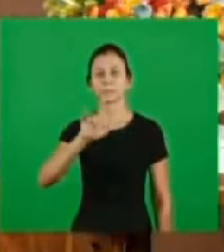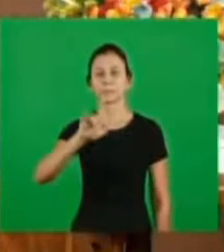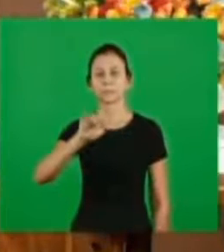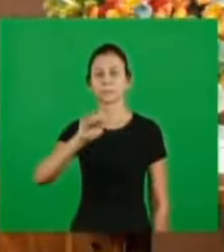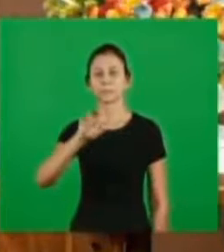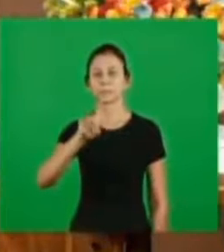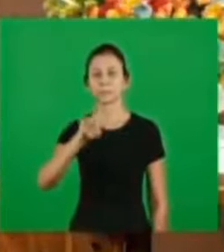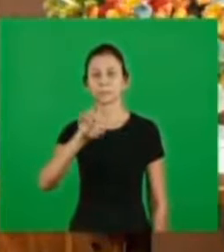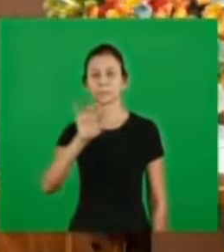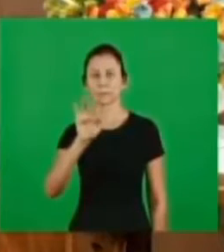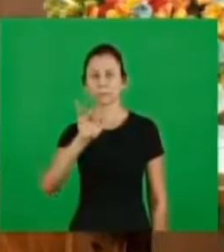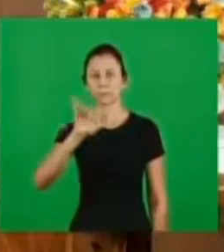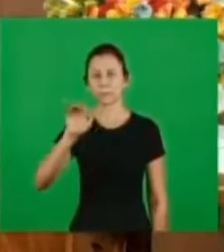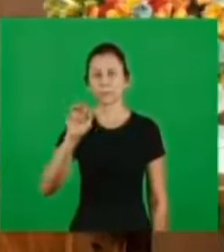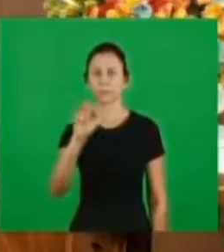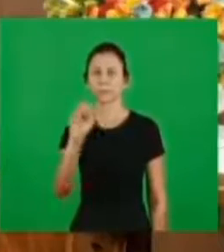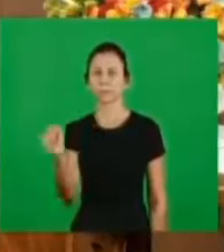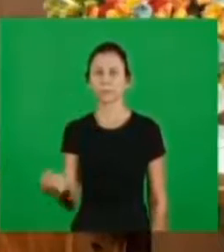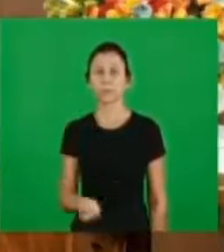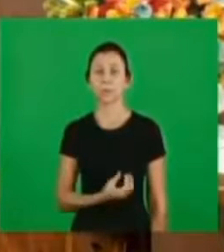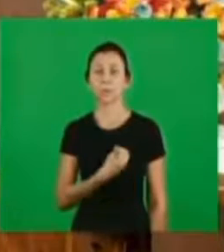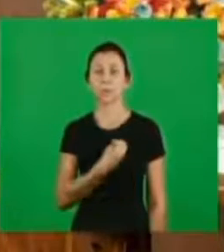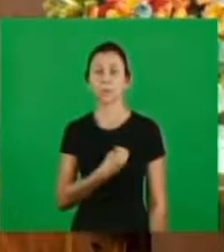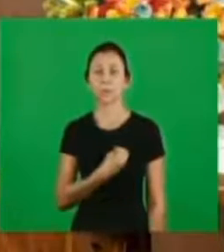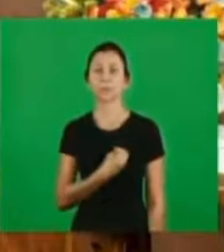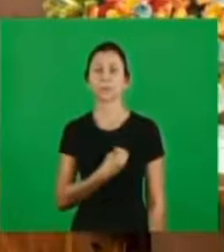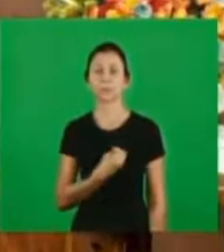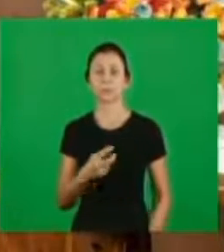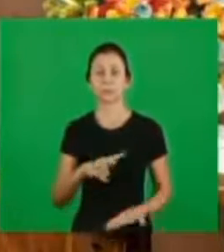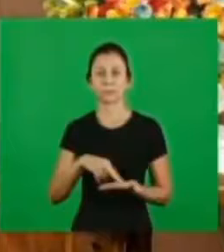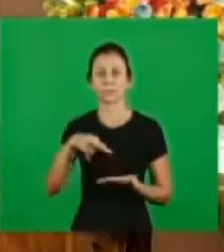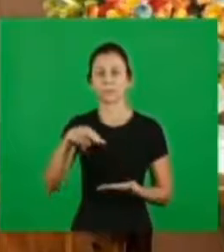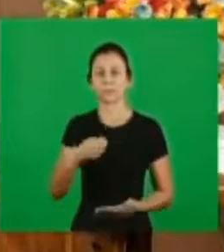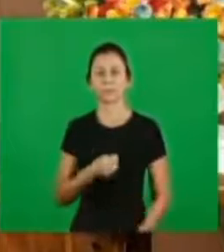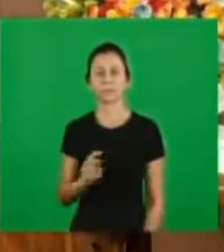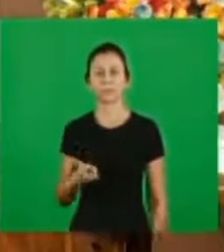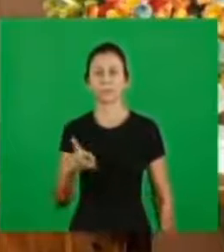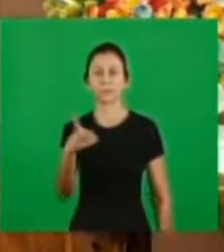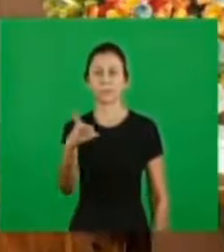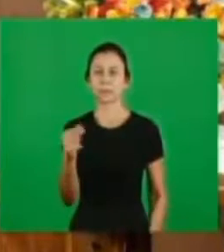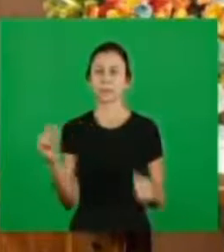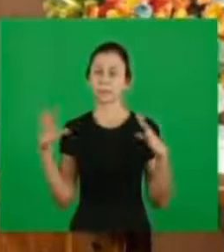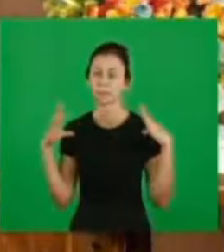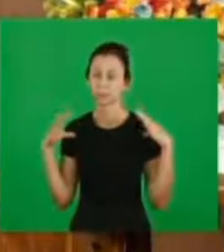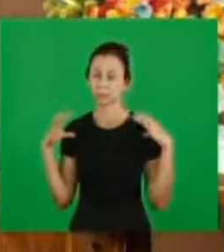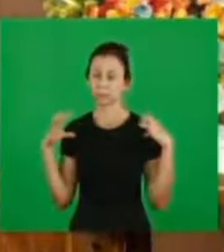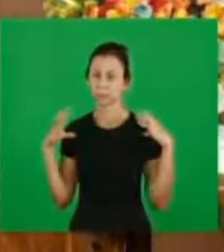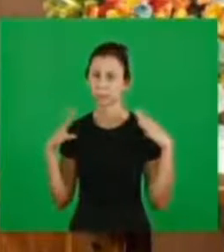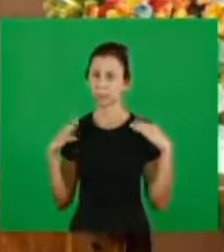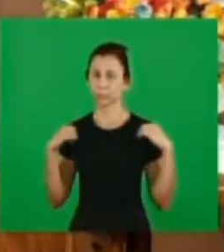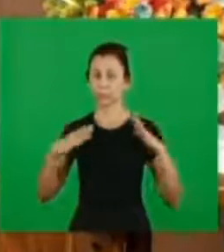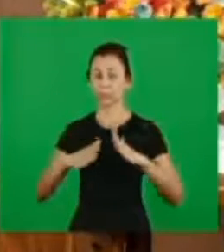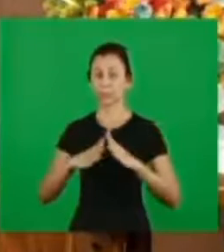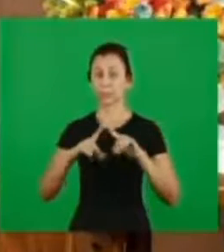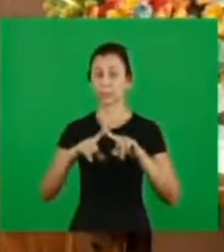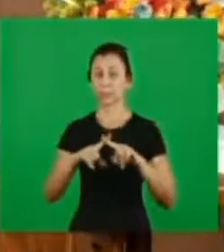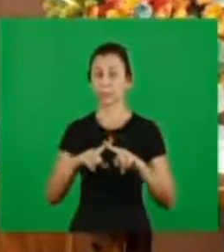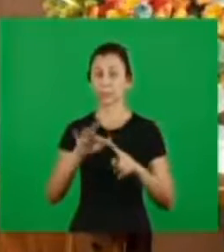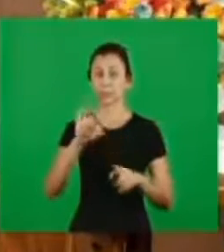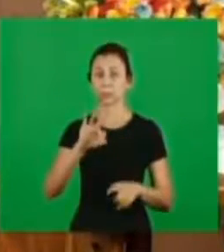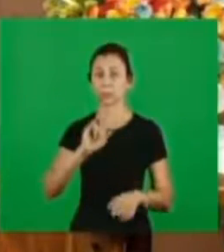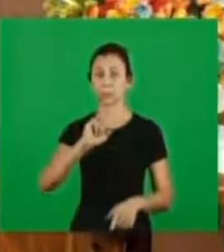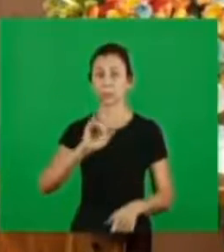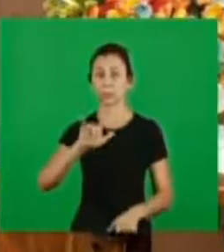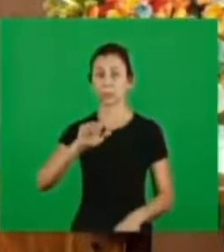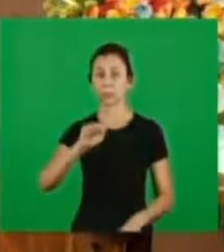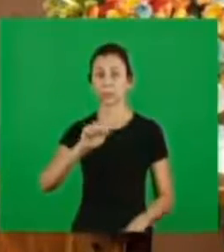Philadelphia, the one who was dead and is alive, man, is alive forevermore. Amen. For the church and Philadelphia, there